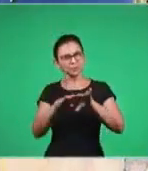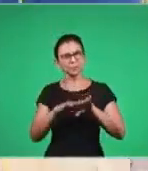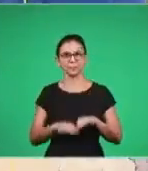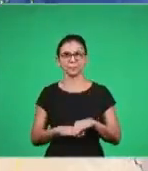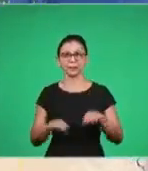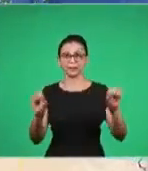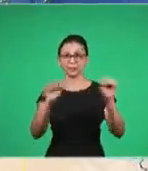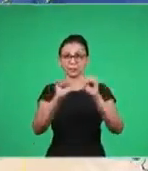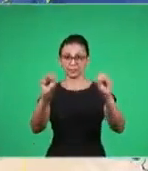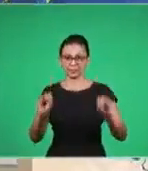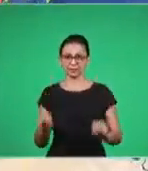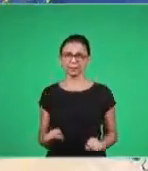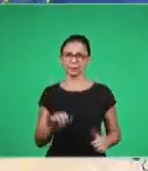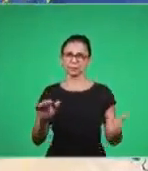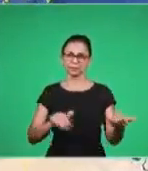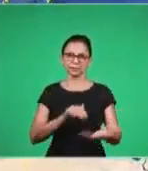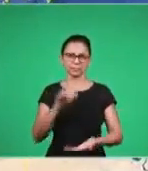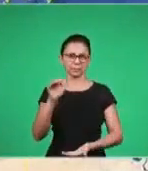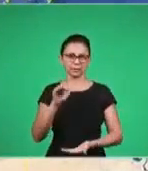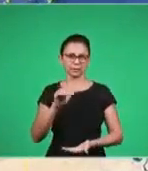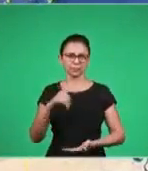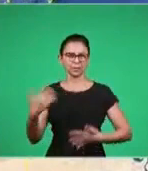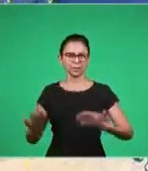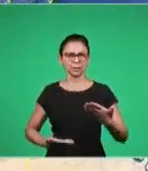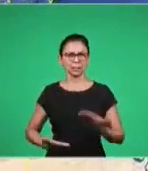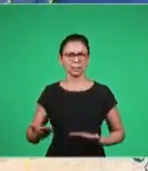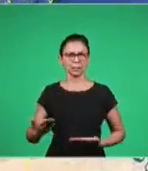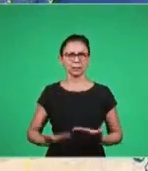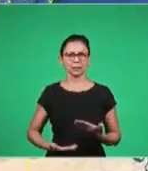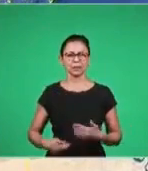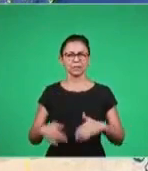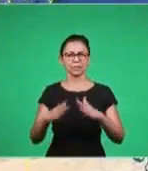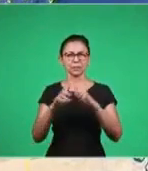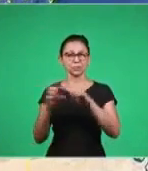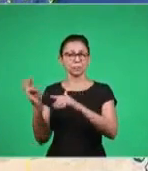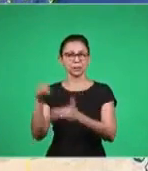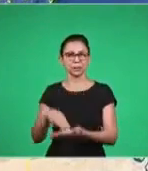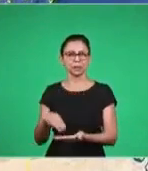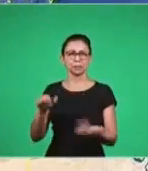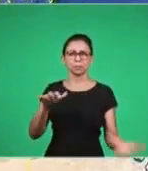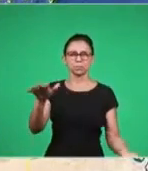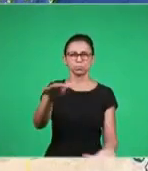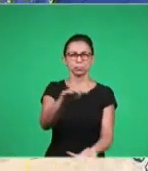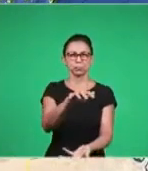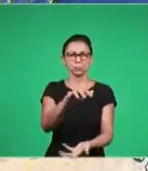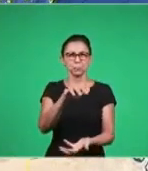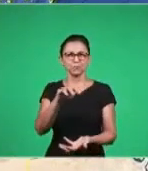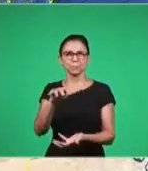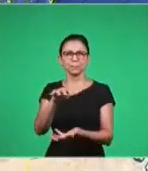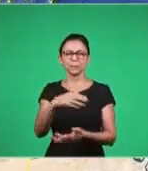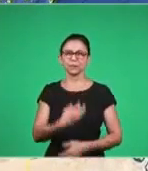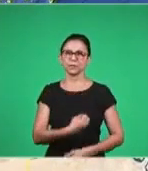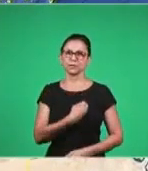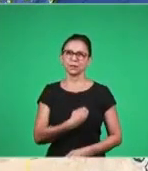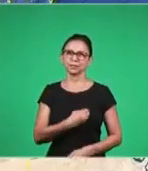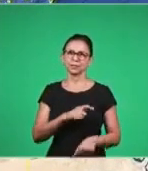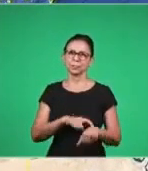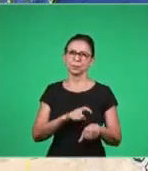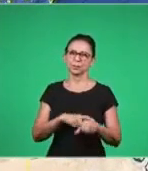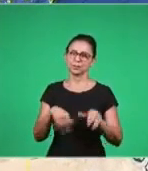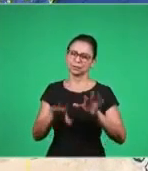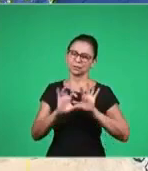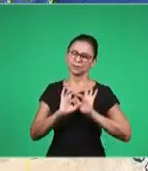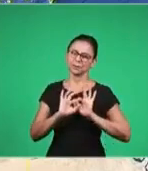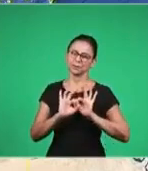spirit, through the system of transmission and satellite. Members from all over